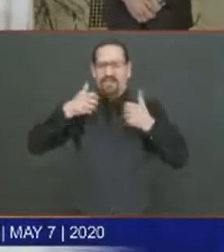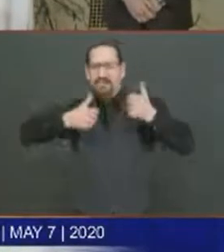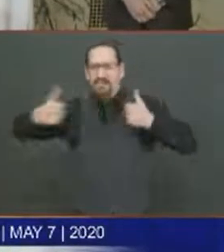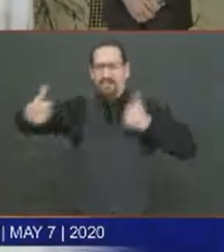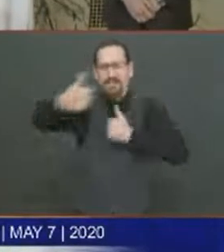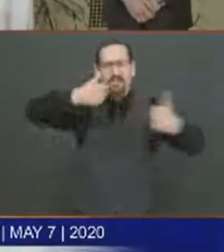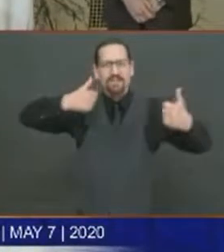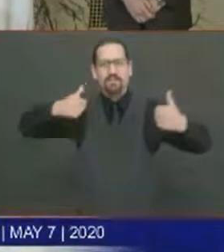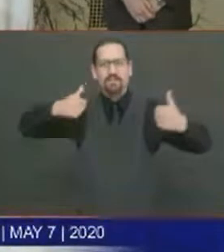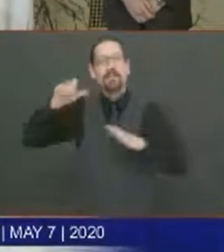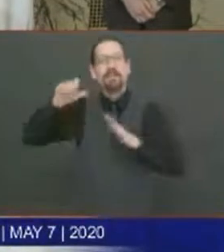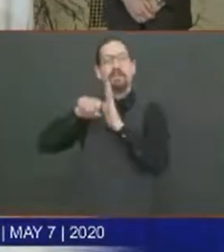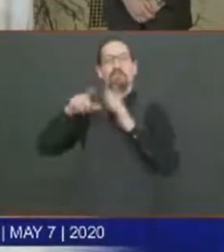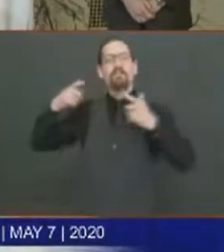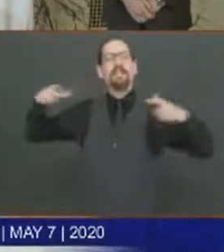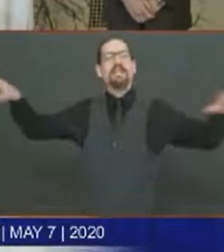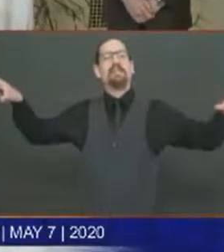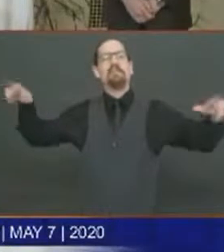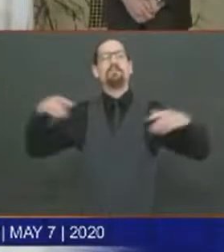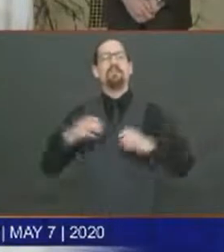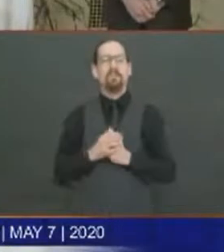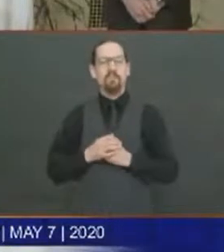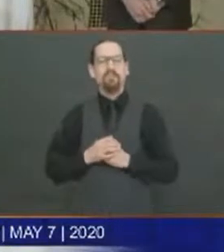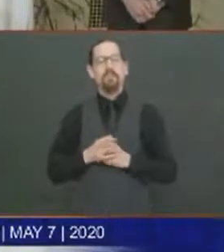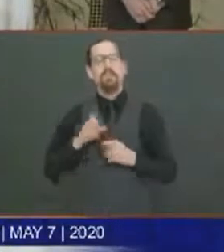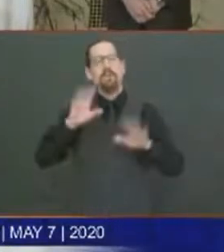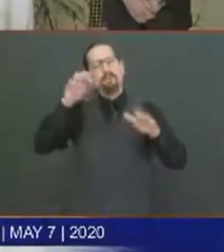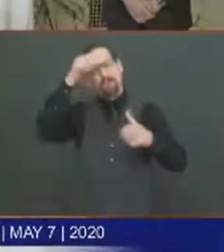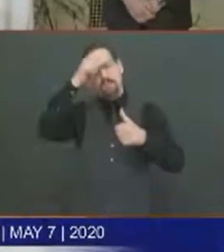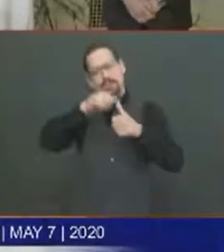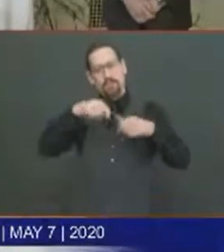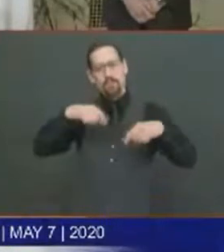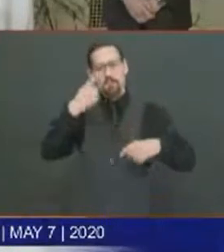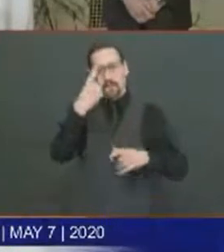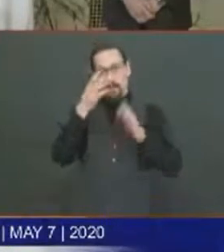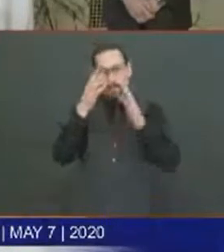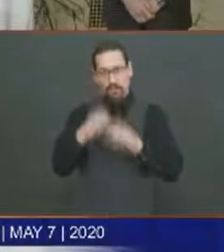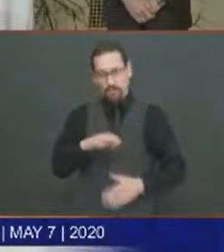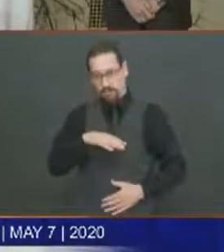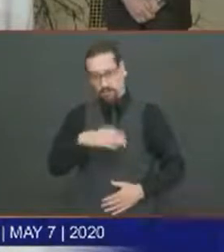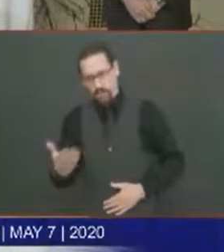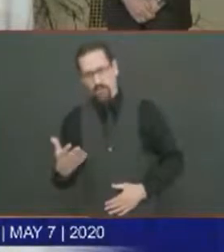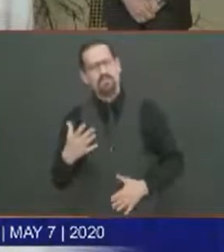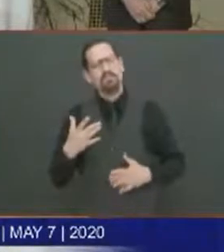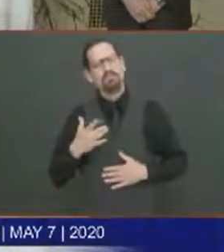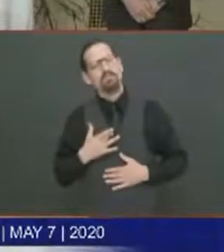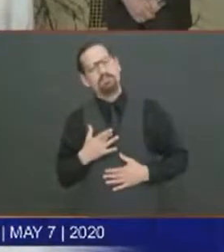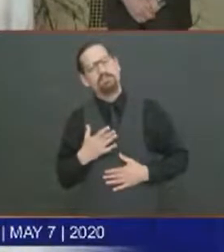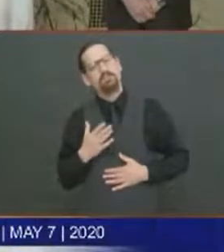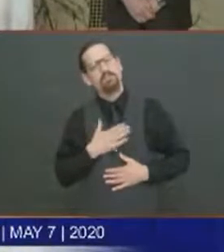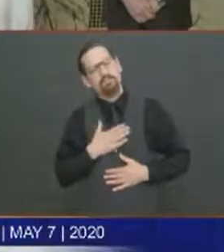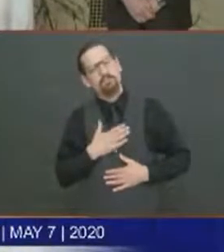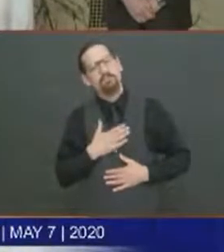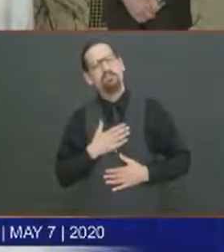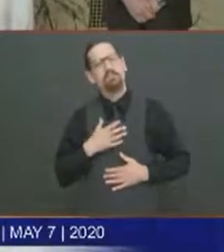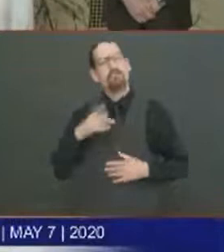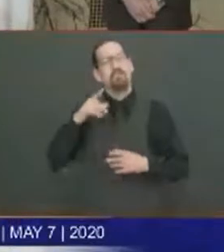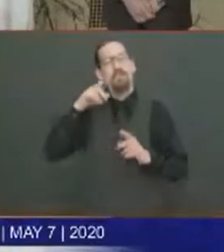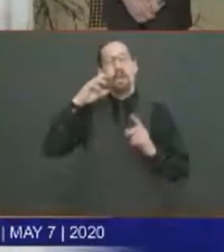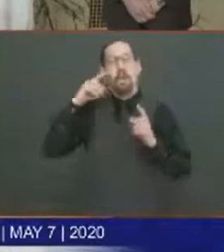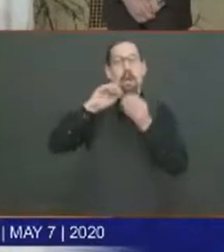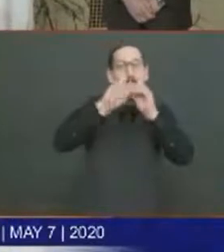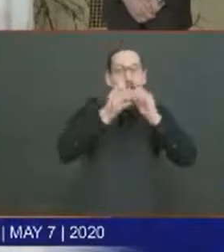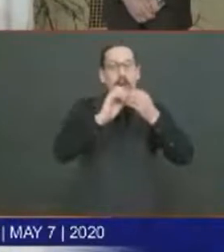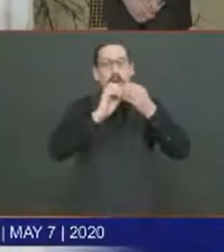it matters. They're more than just a number, they're a human being that we all care about.